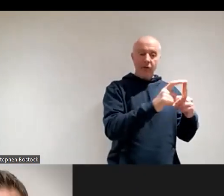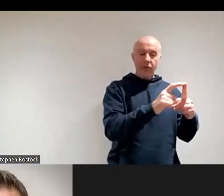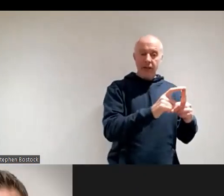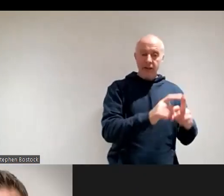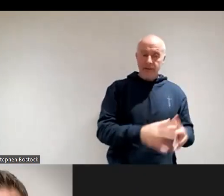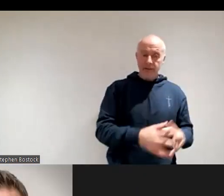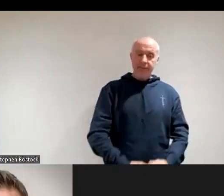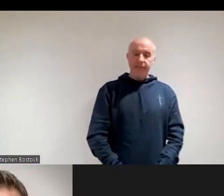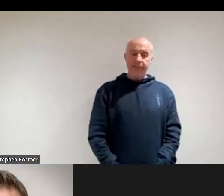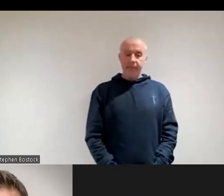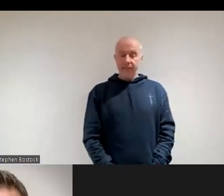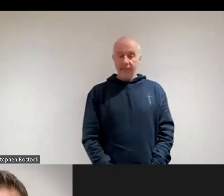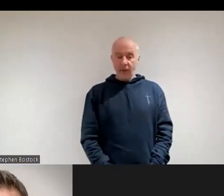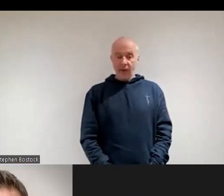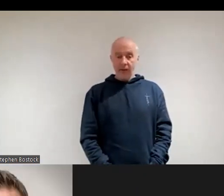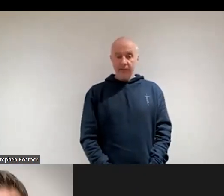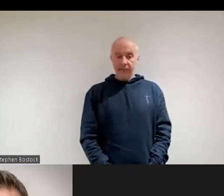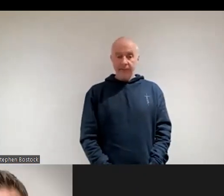right? How